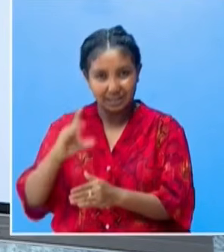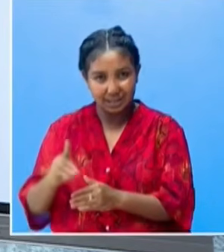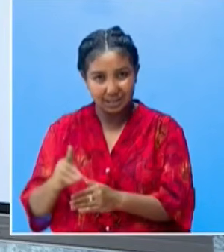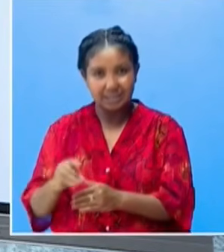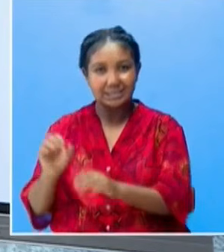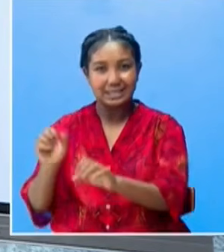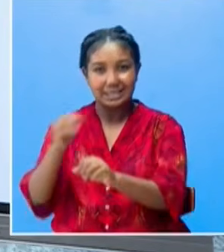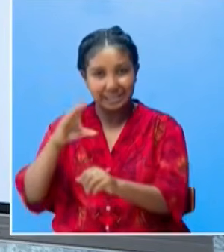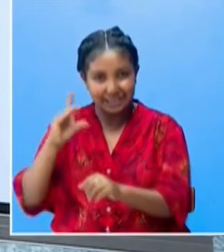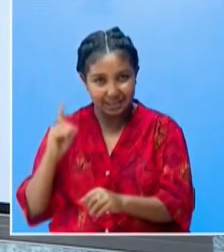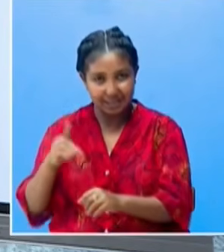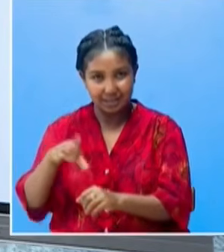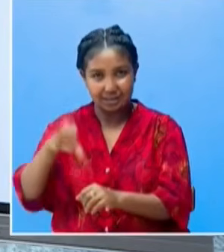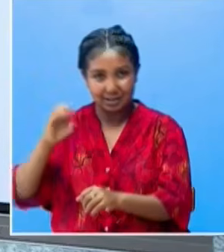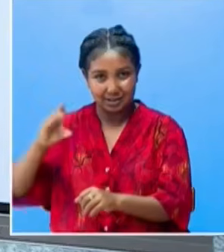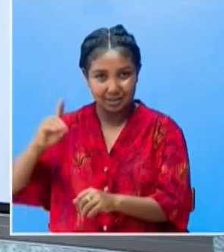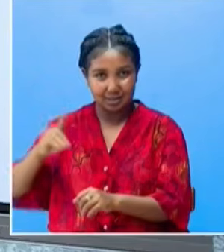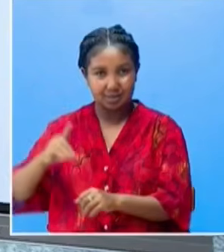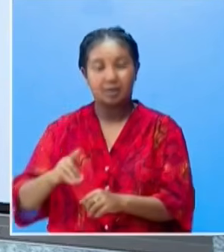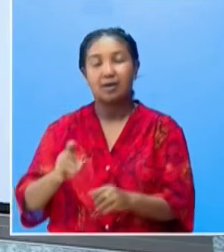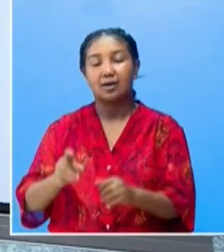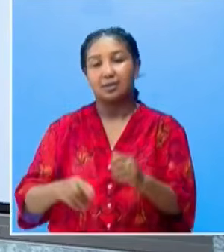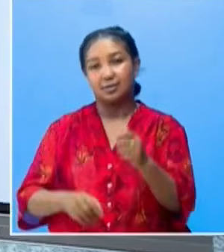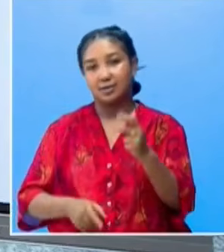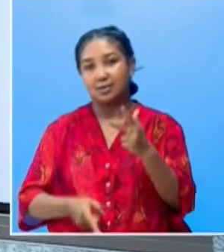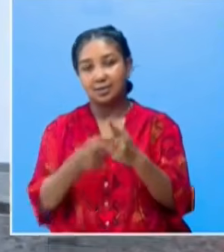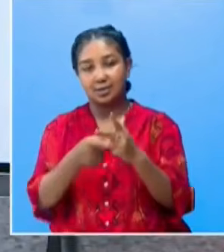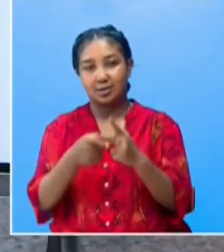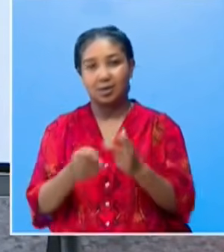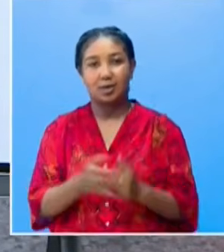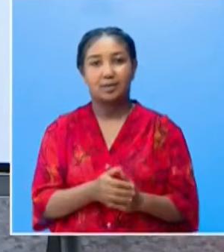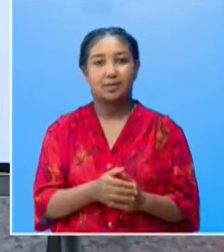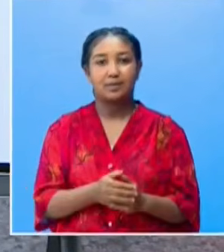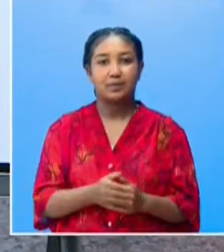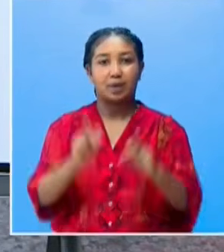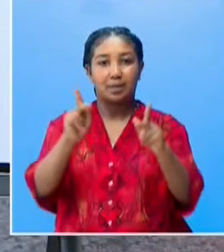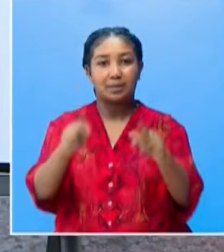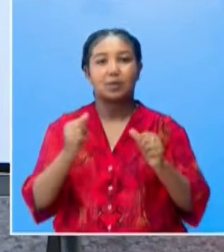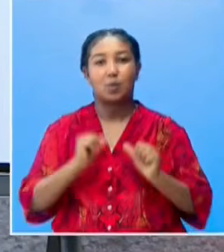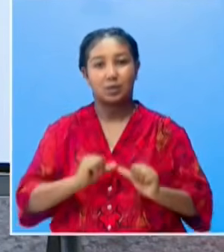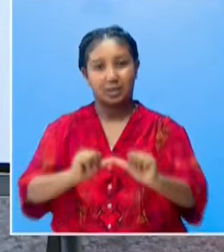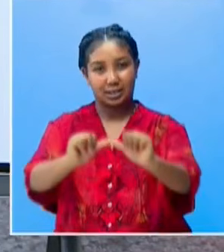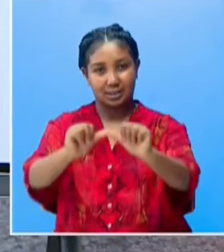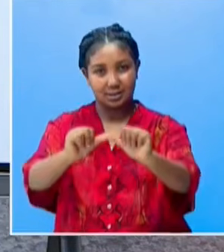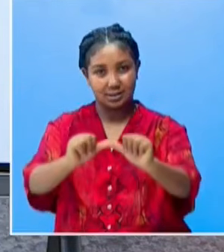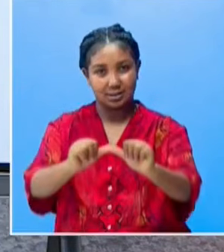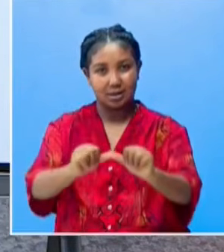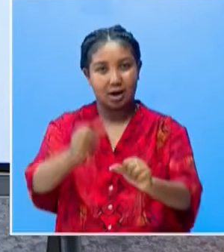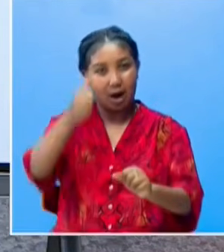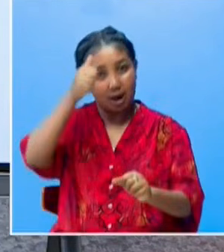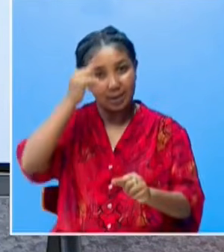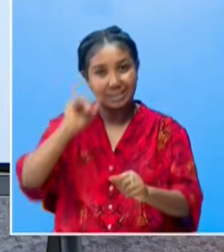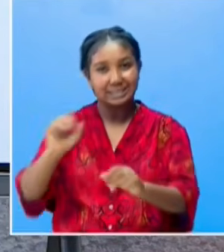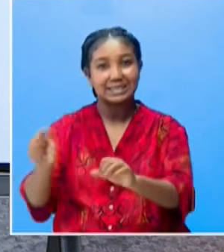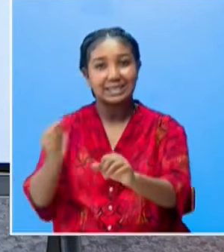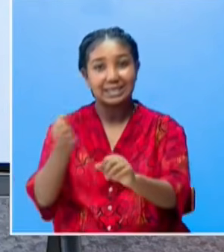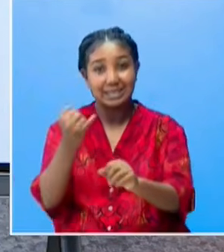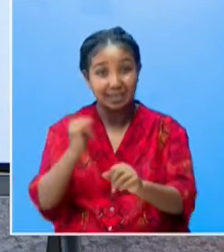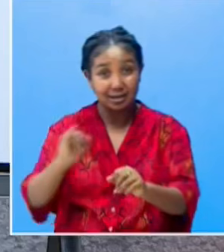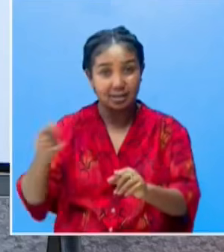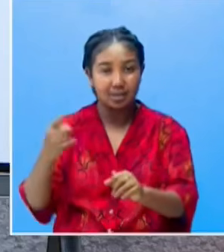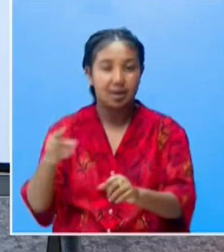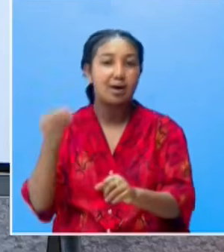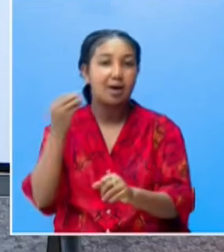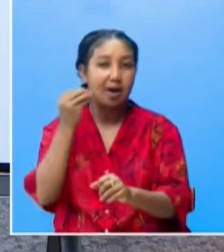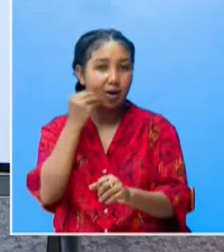is cleaned, okay? Let's go to the second part, which is present continuous. Abel is cleaning the